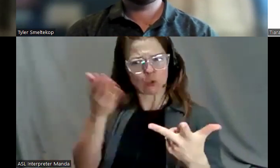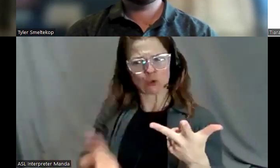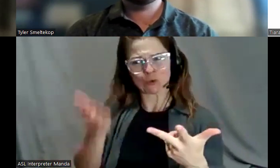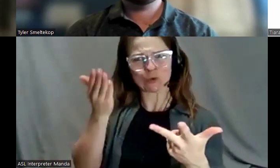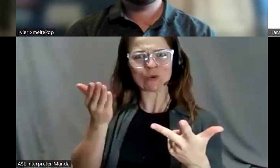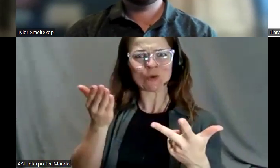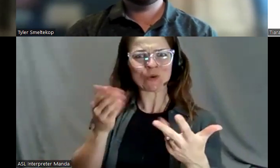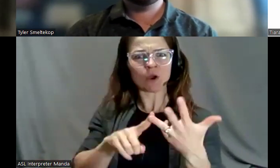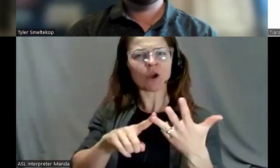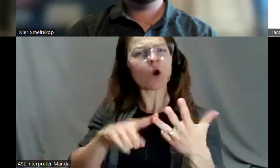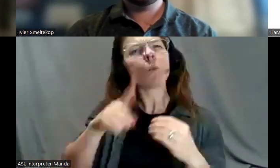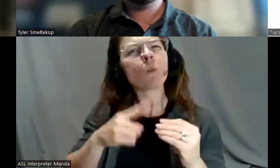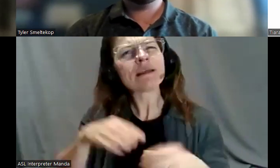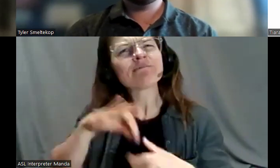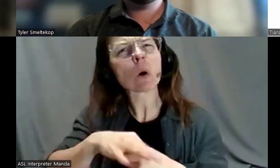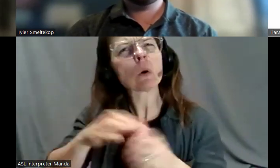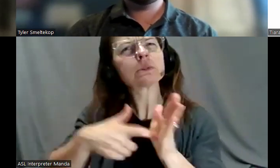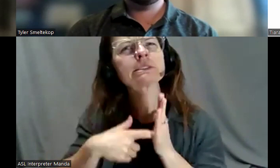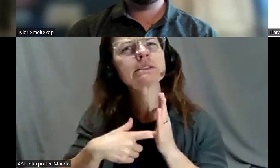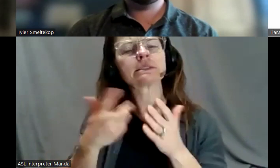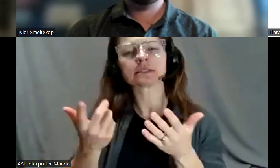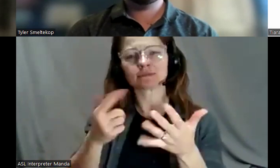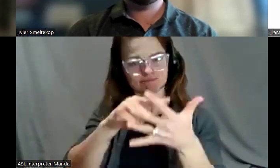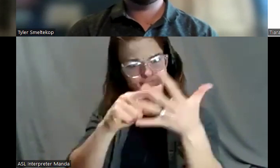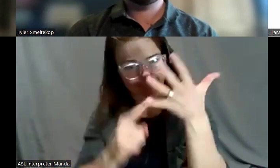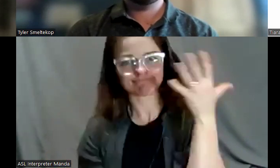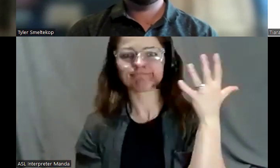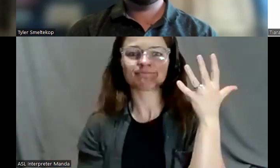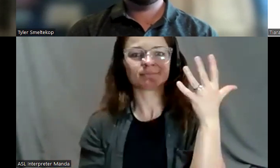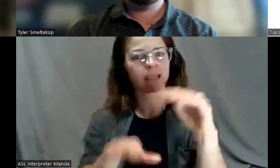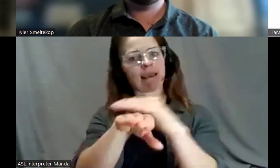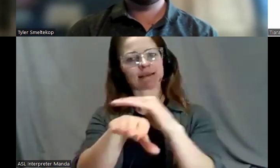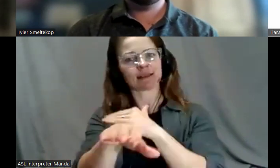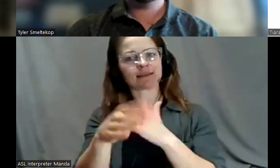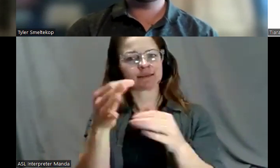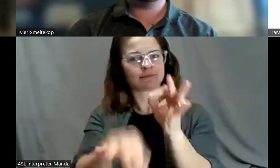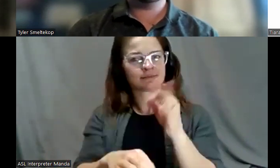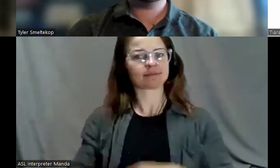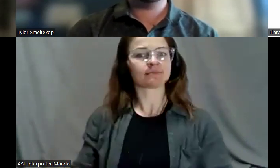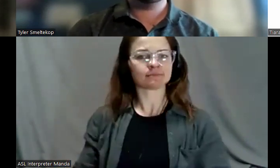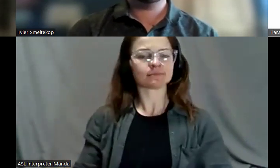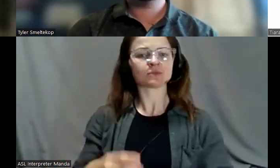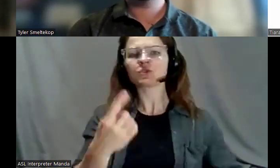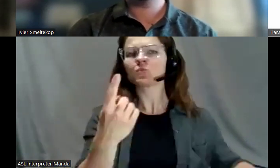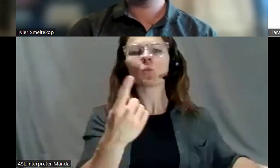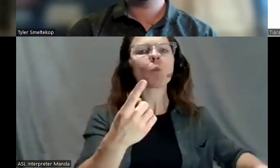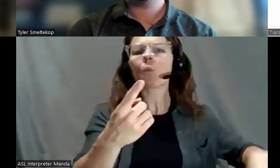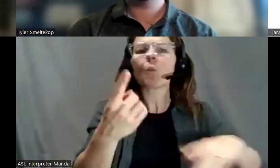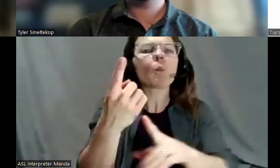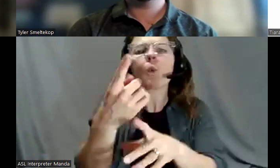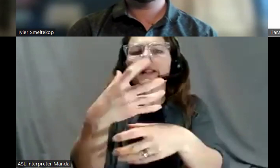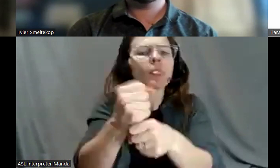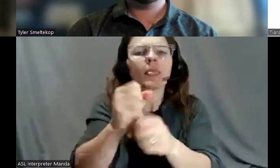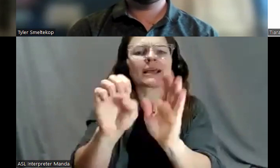when we have to vote. And this is just one example of information that the